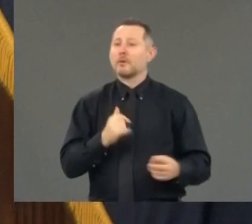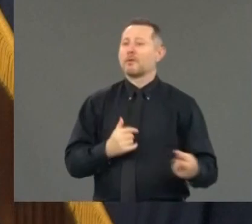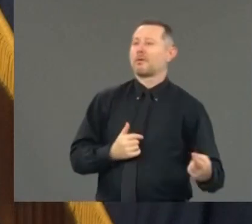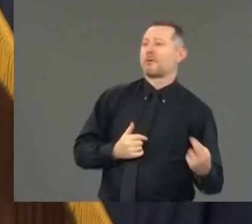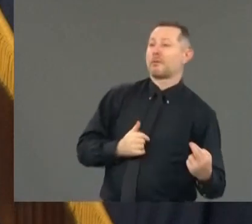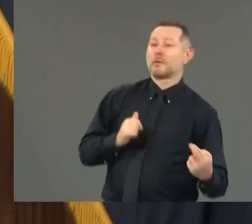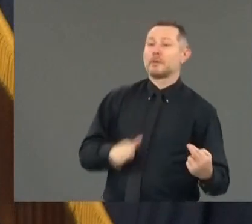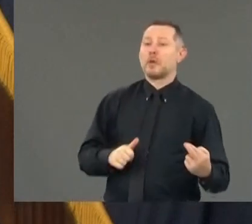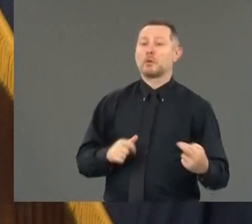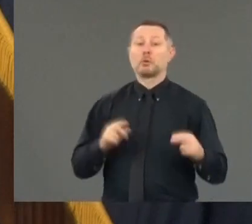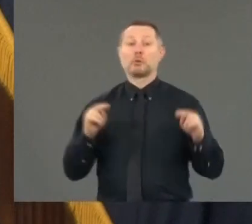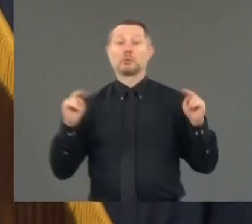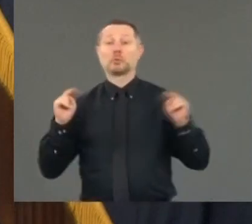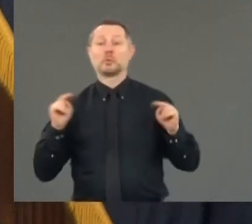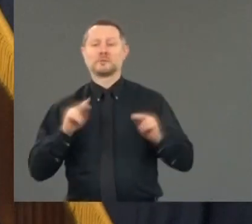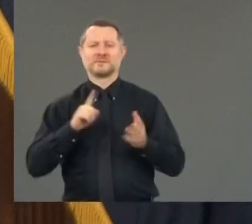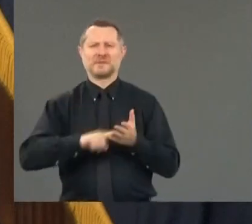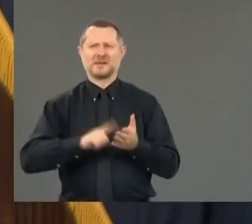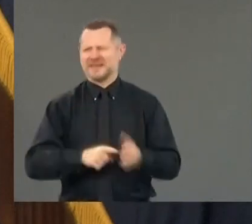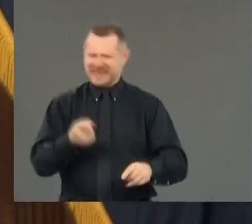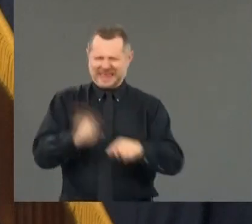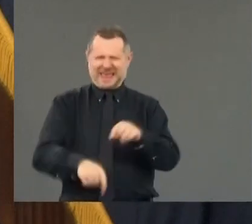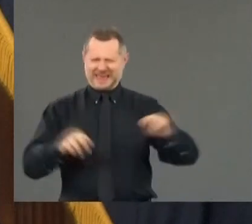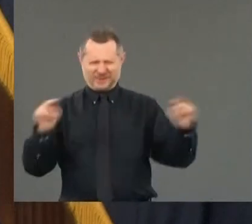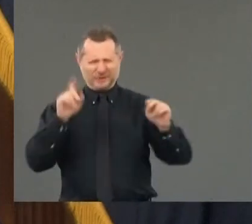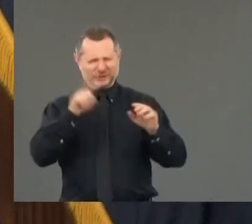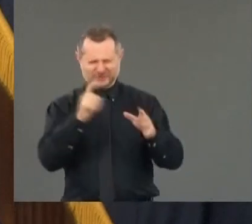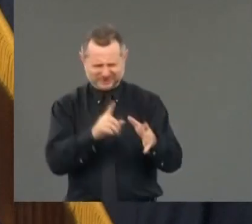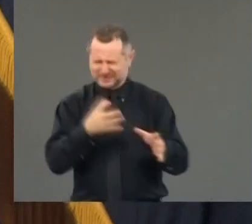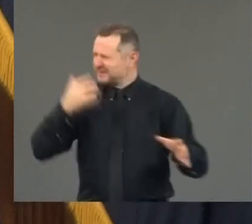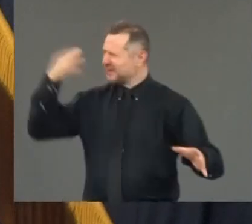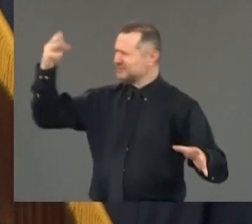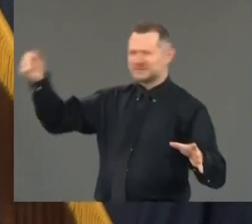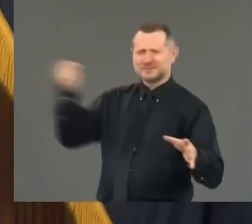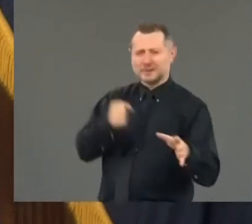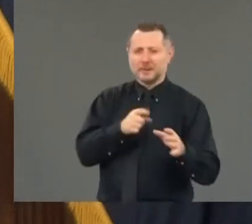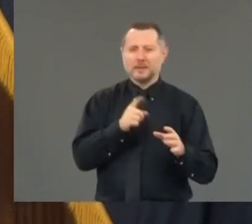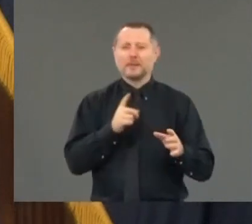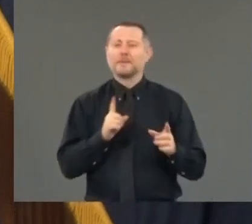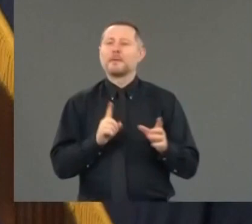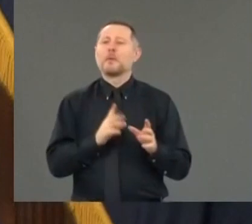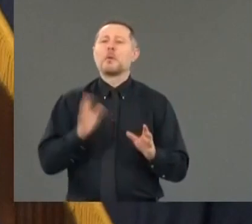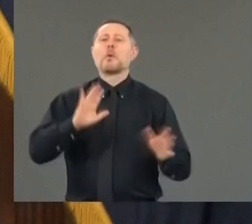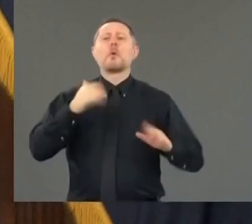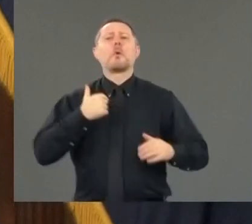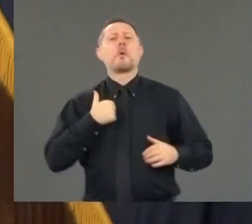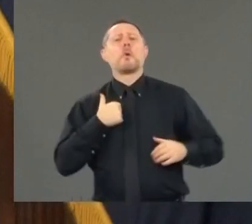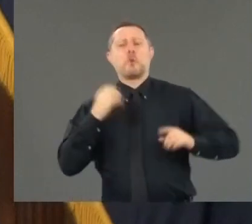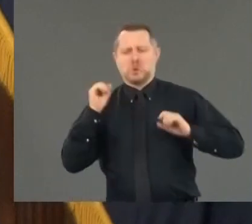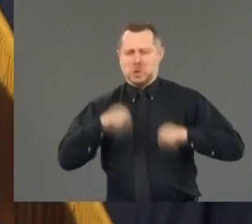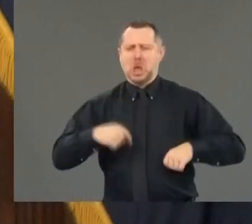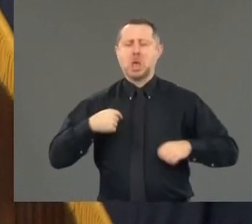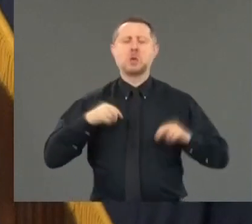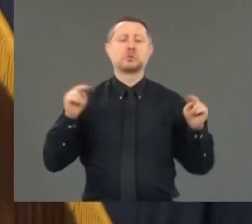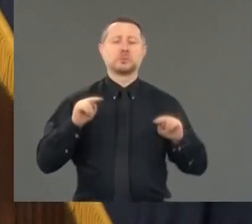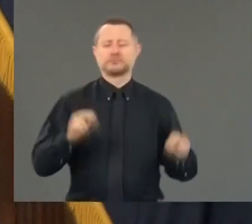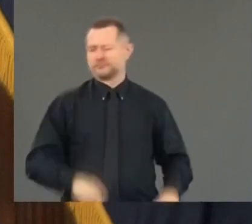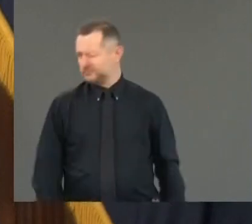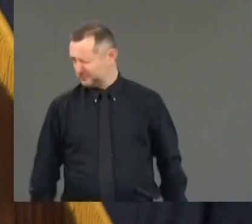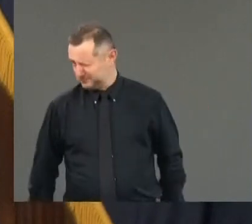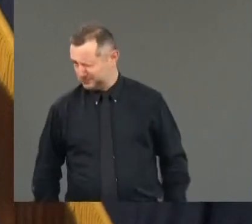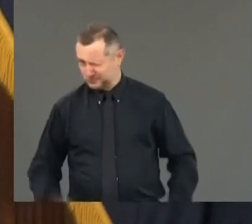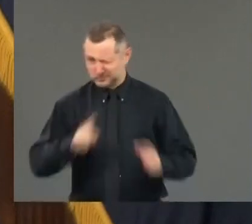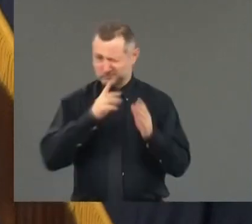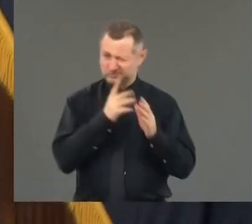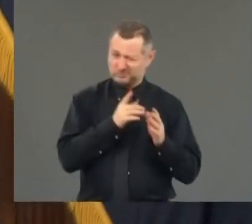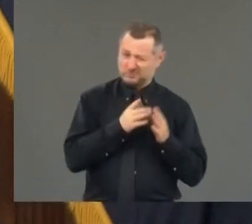be fair and objective? They will say yes, I say, from a public confidence point of